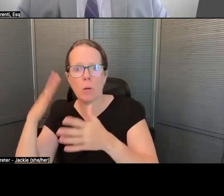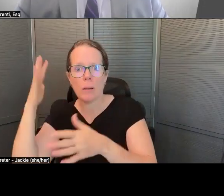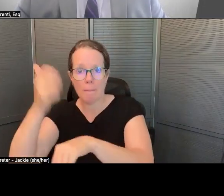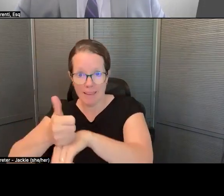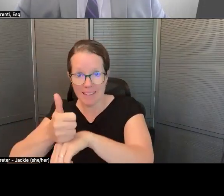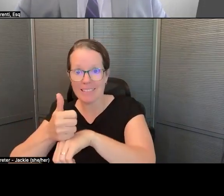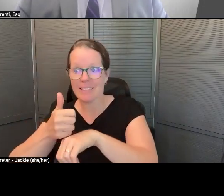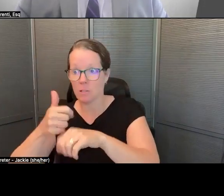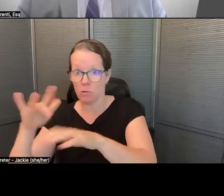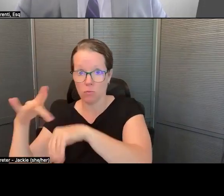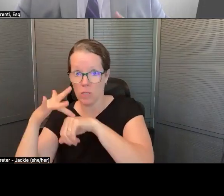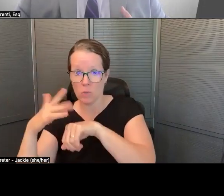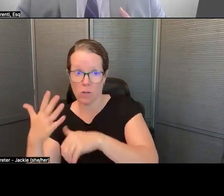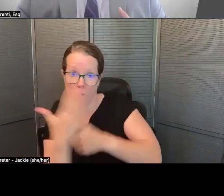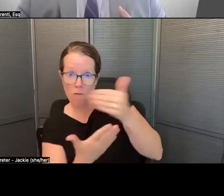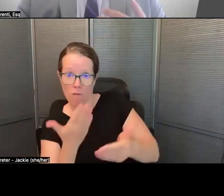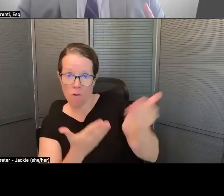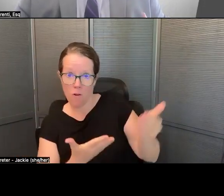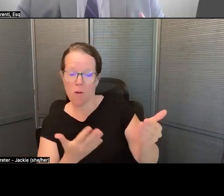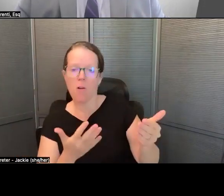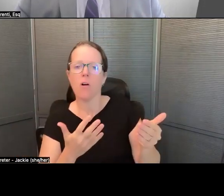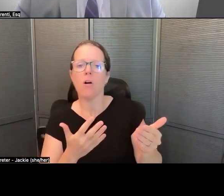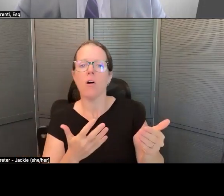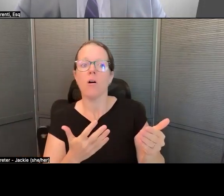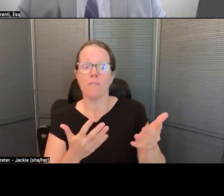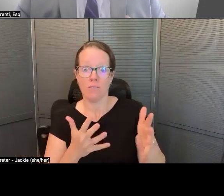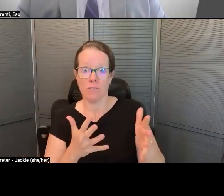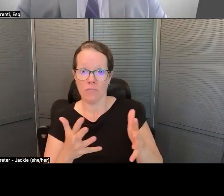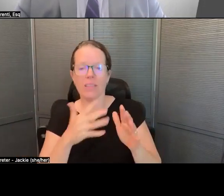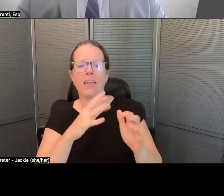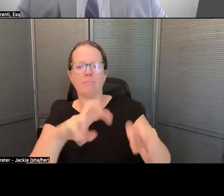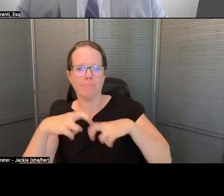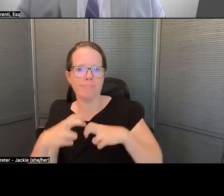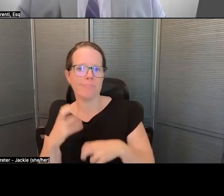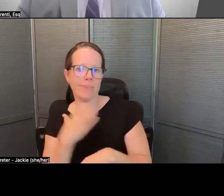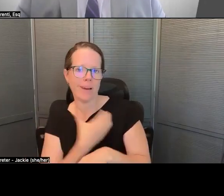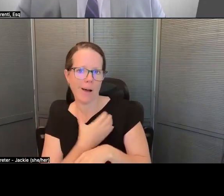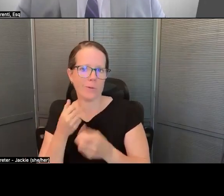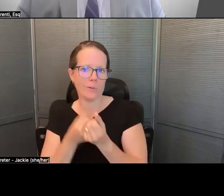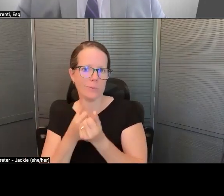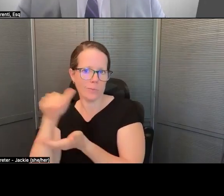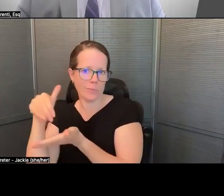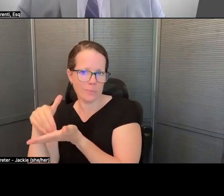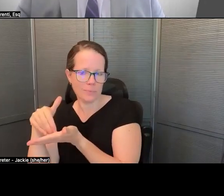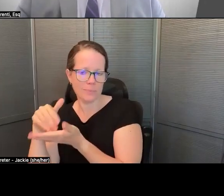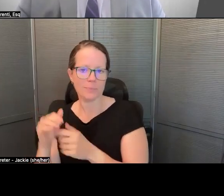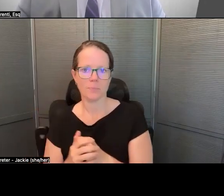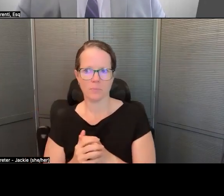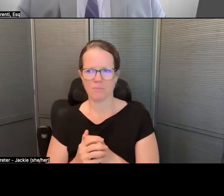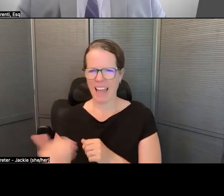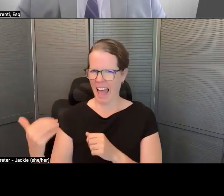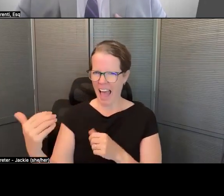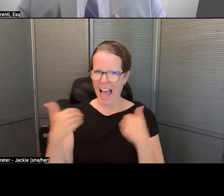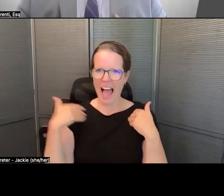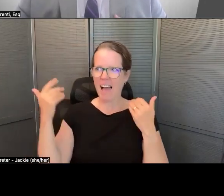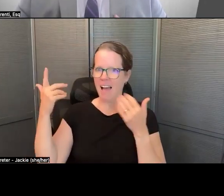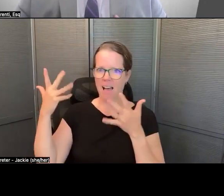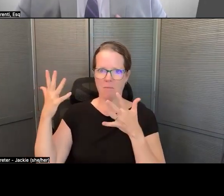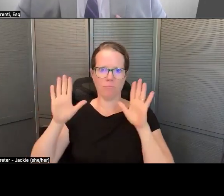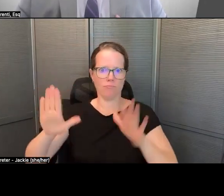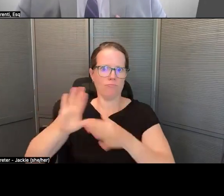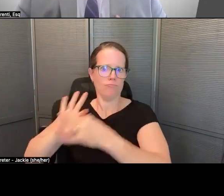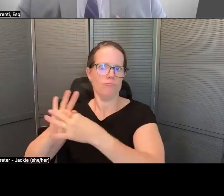Support Center. And in order to do that, we are, again, engaging with community-based resources. We're